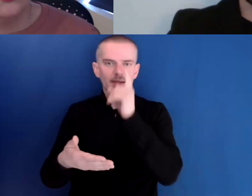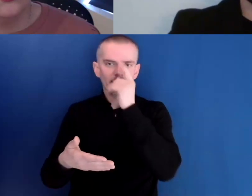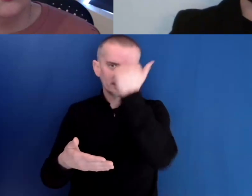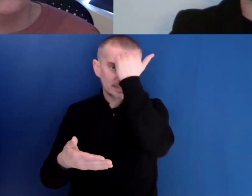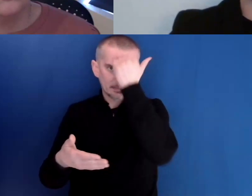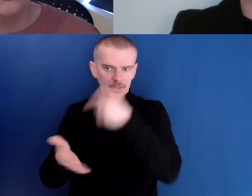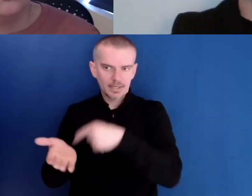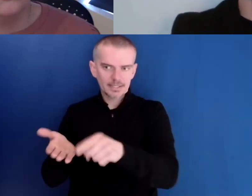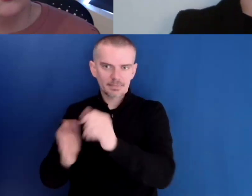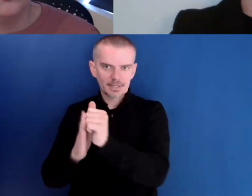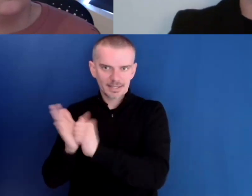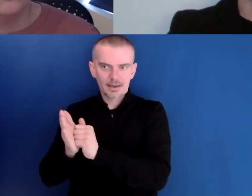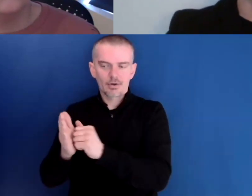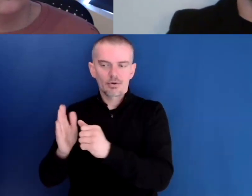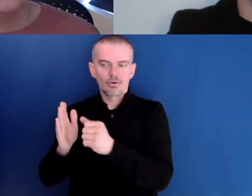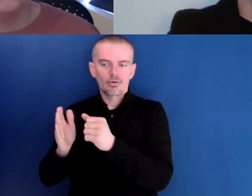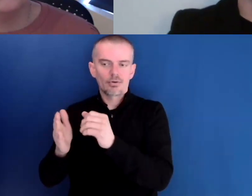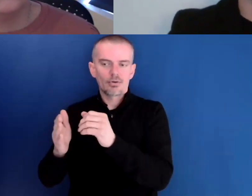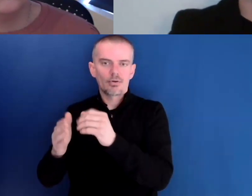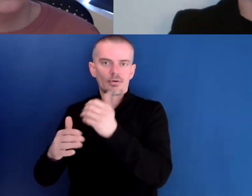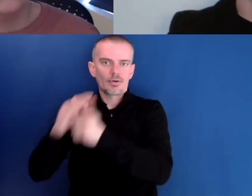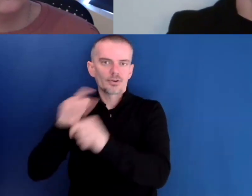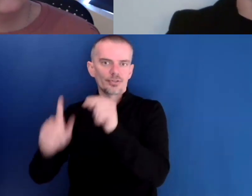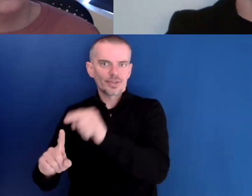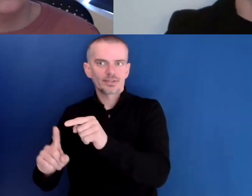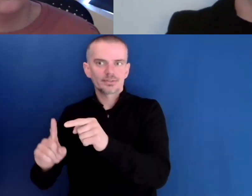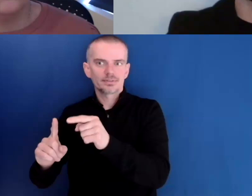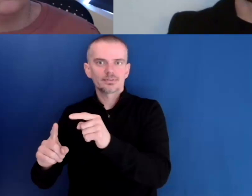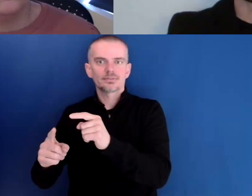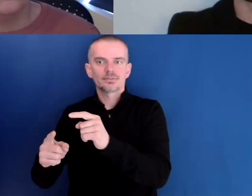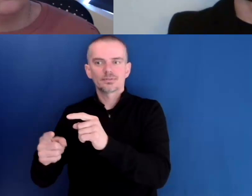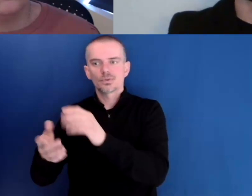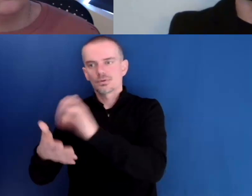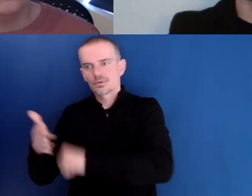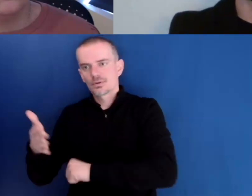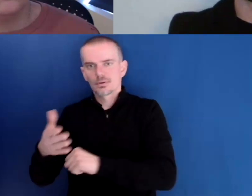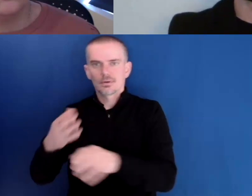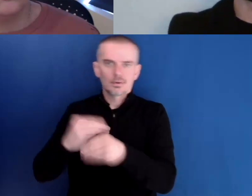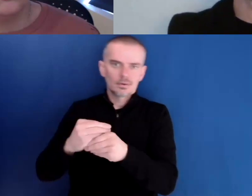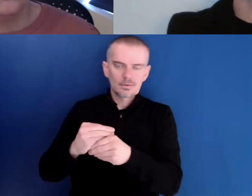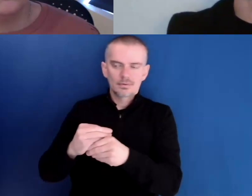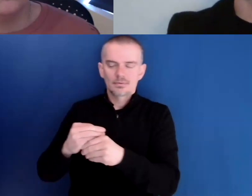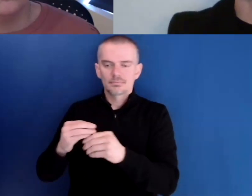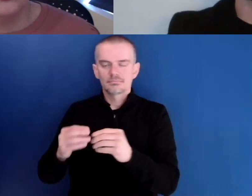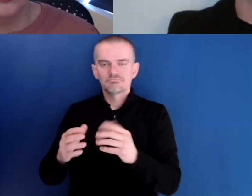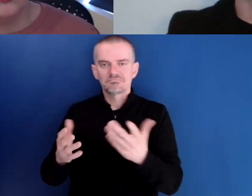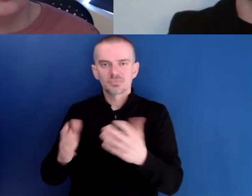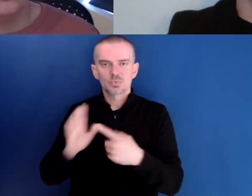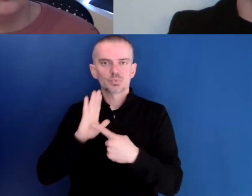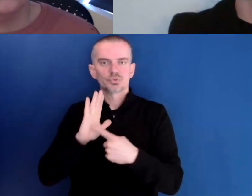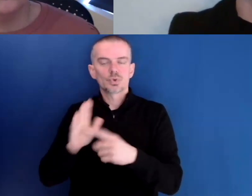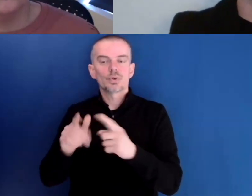account in order to show that expense or the capital expenditure on a statement of